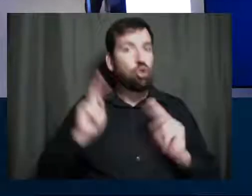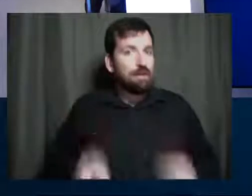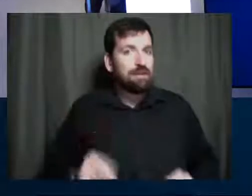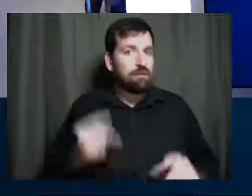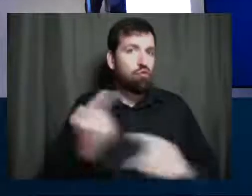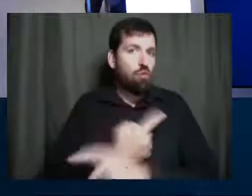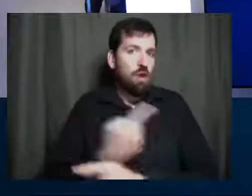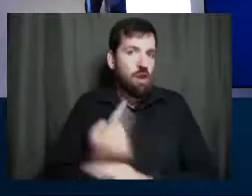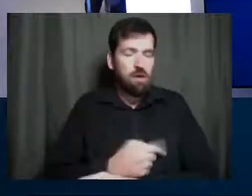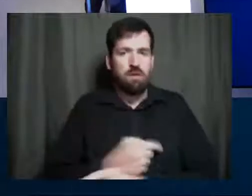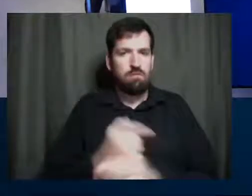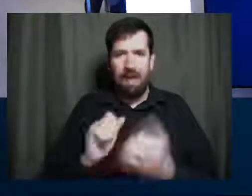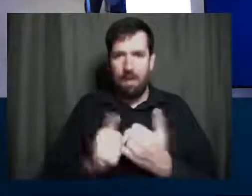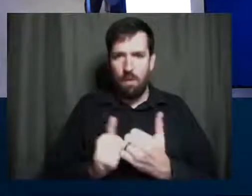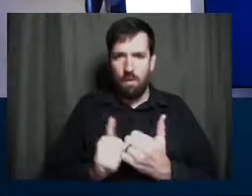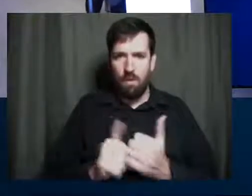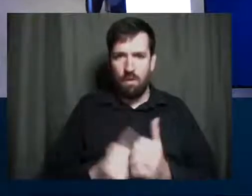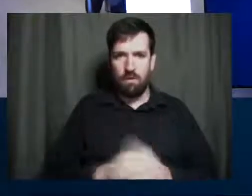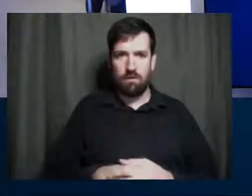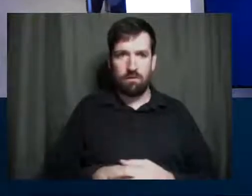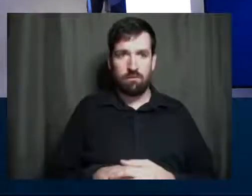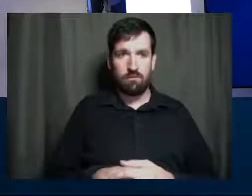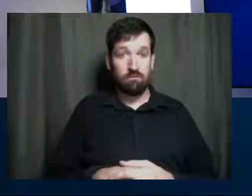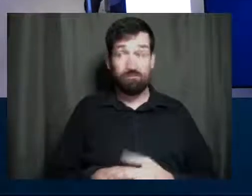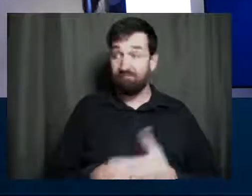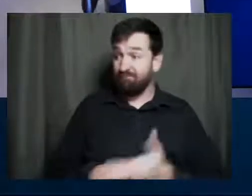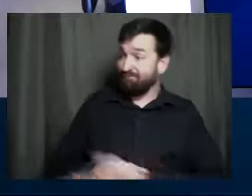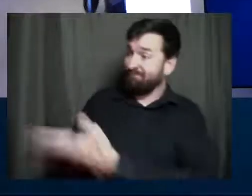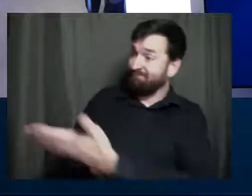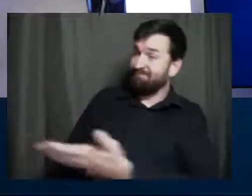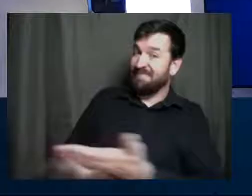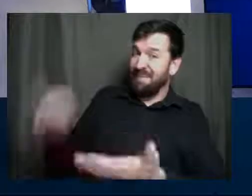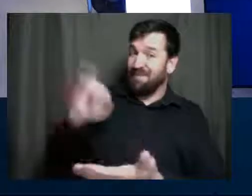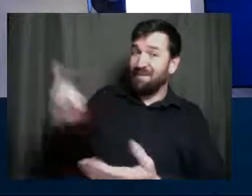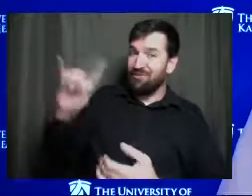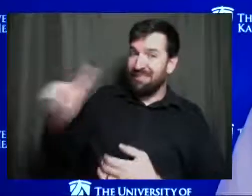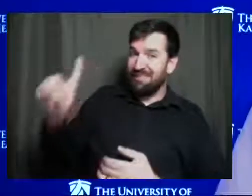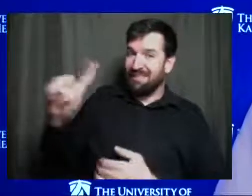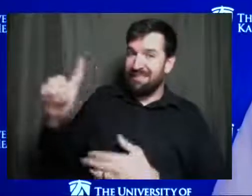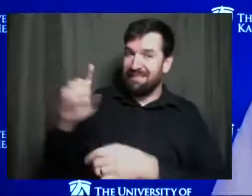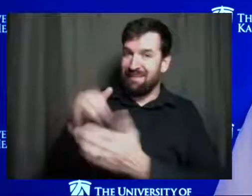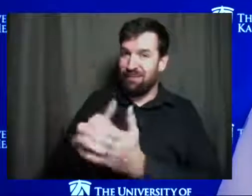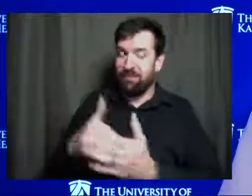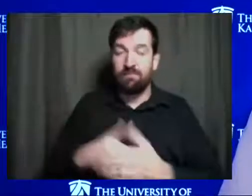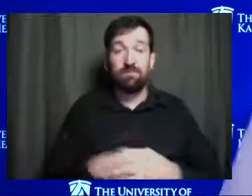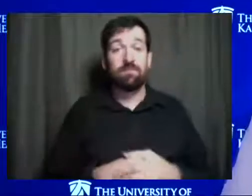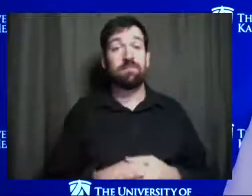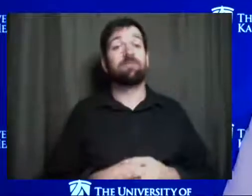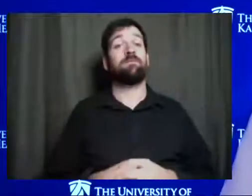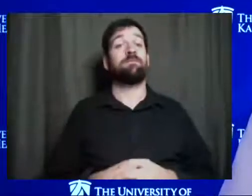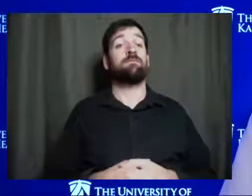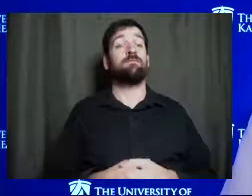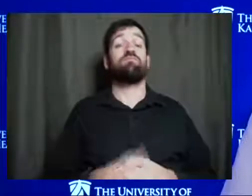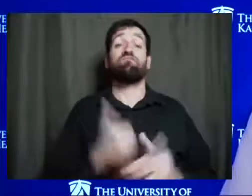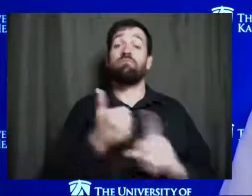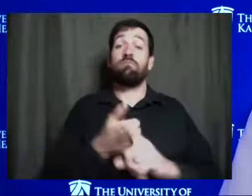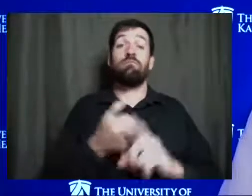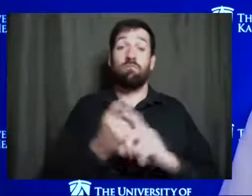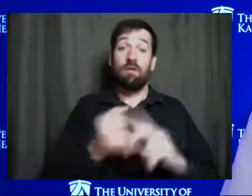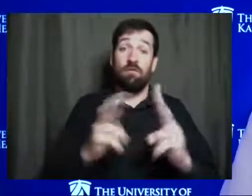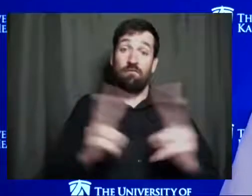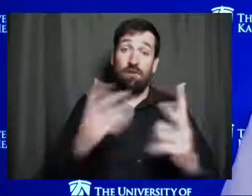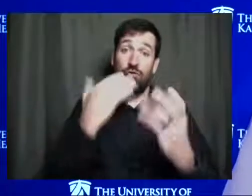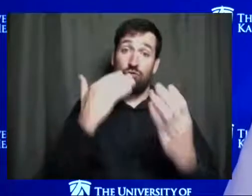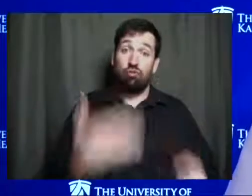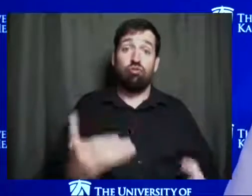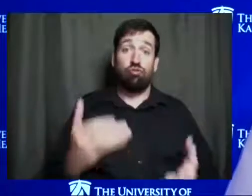that? I think I'll let the infectious disease Okay. doctor answer that one. Certainly it is a very good drug when used for